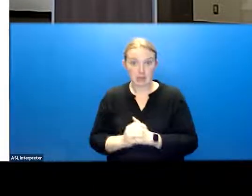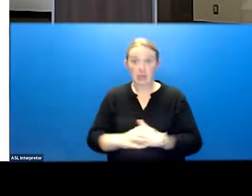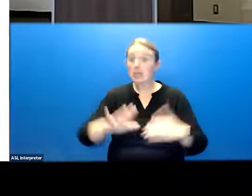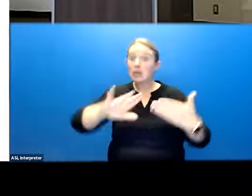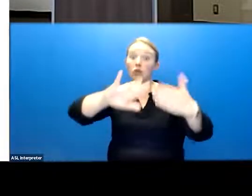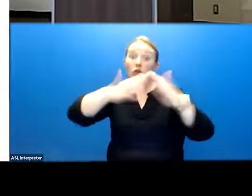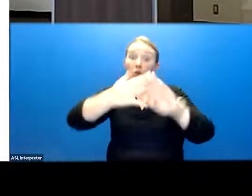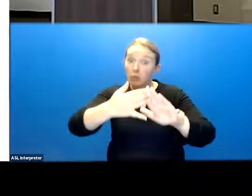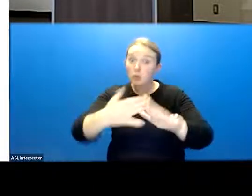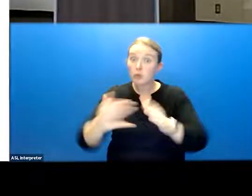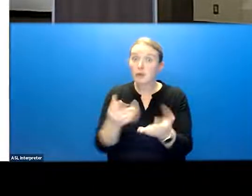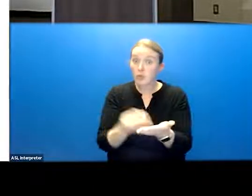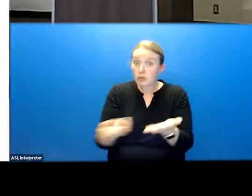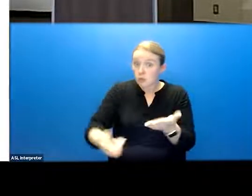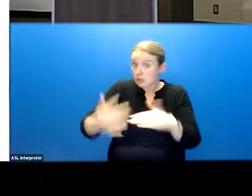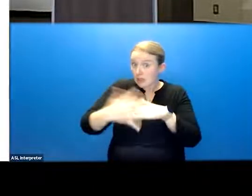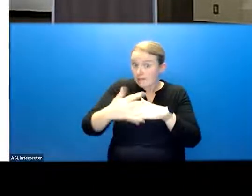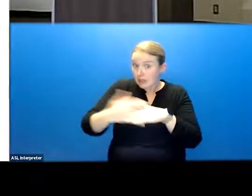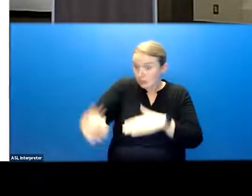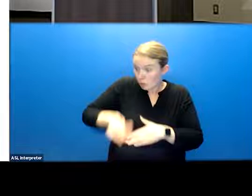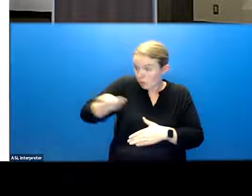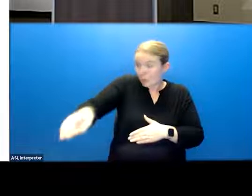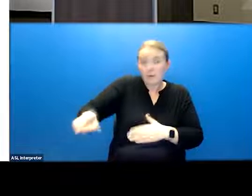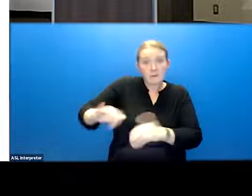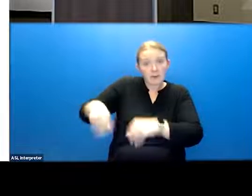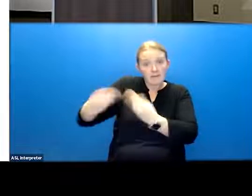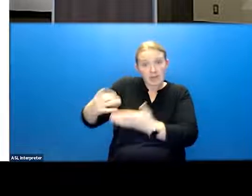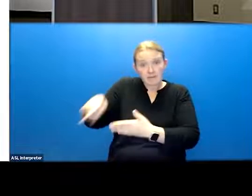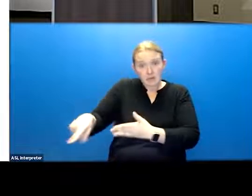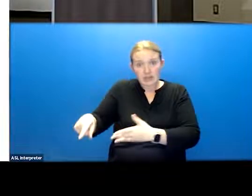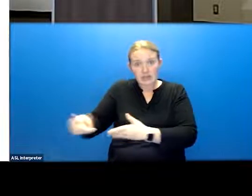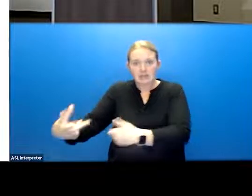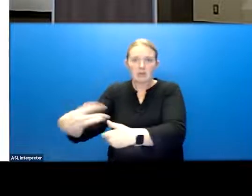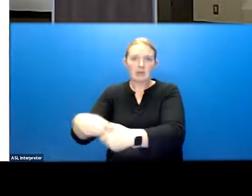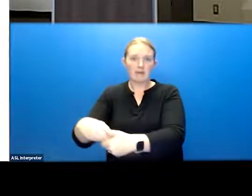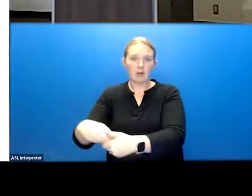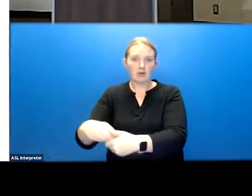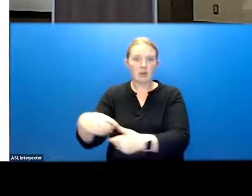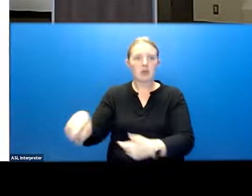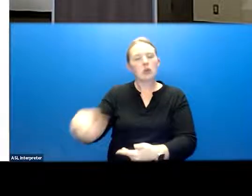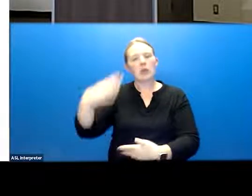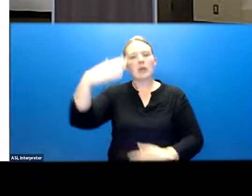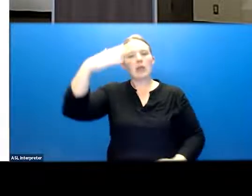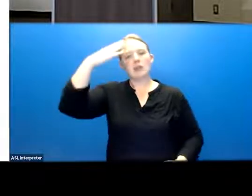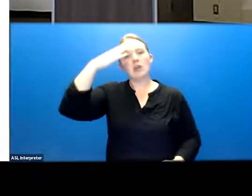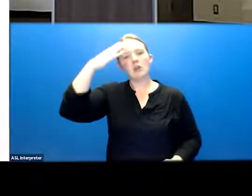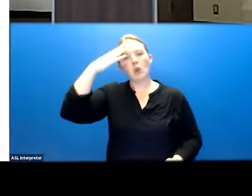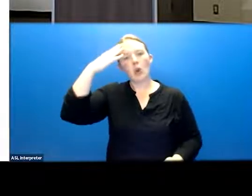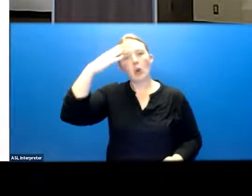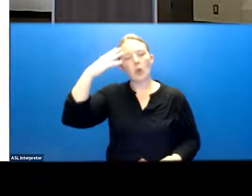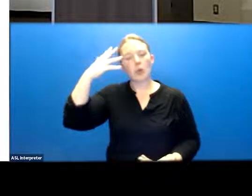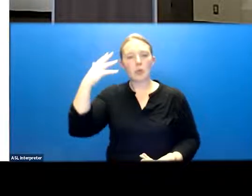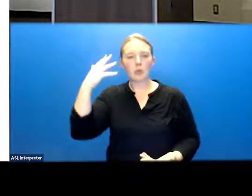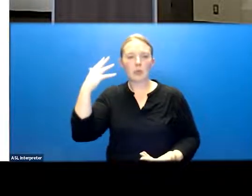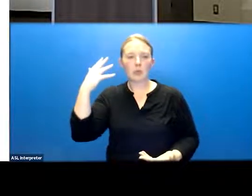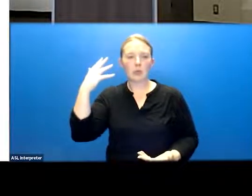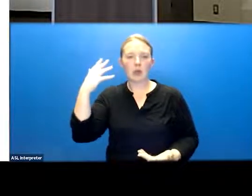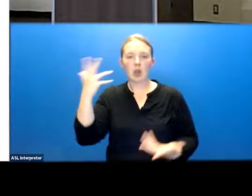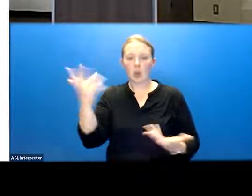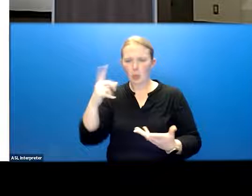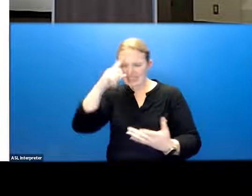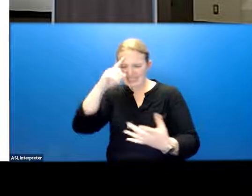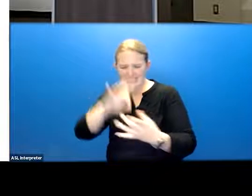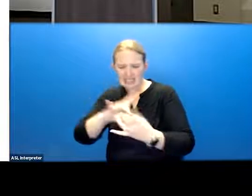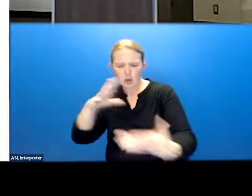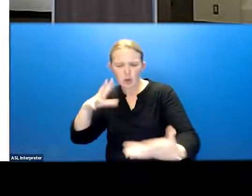community that are available for that family member to engage in? So at least they're up to breast on what psychosis